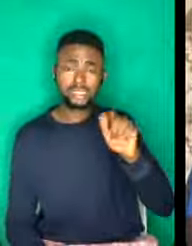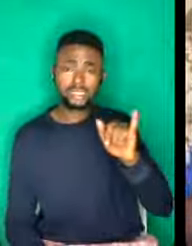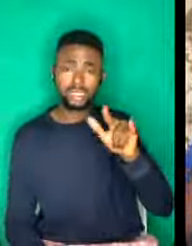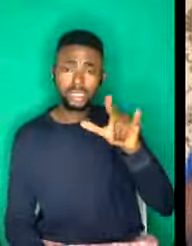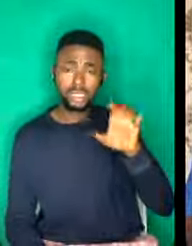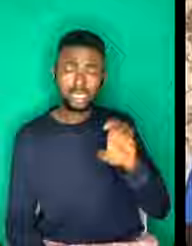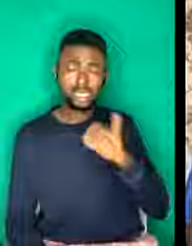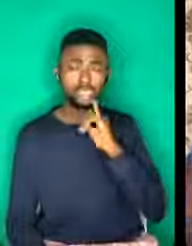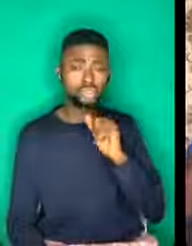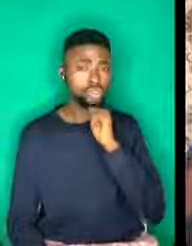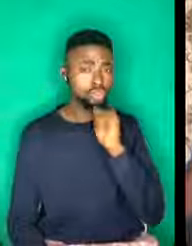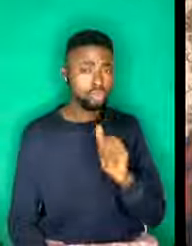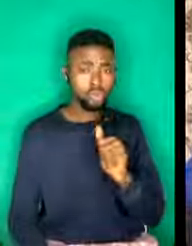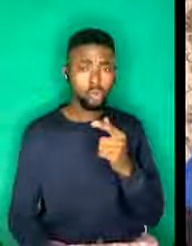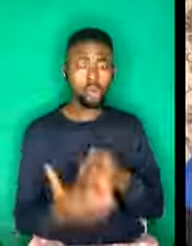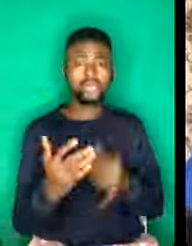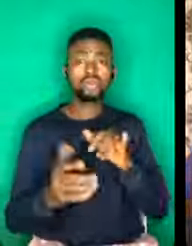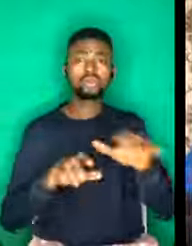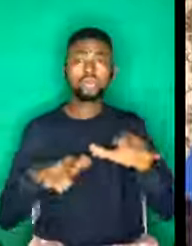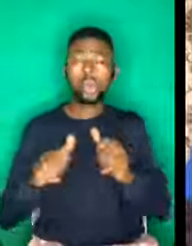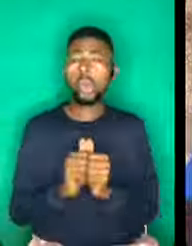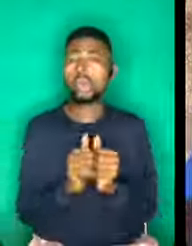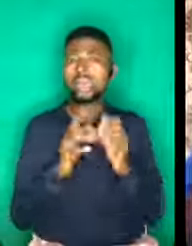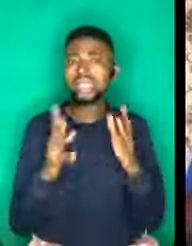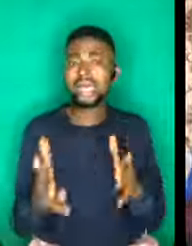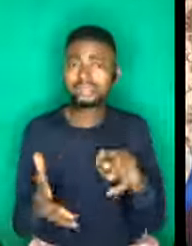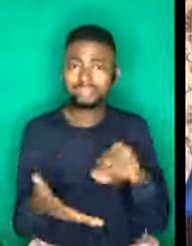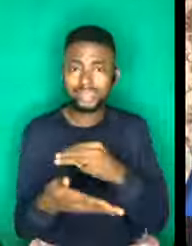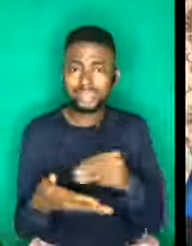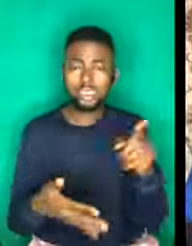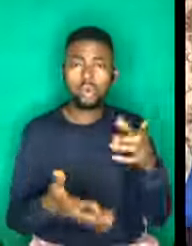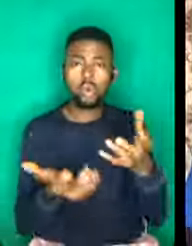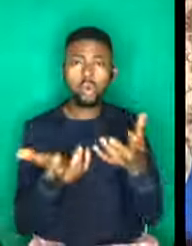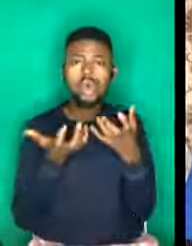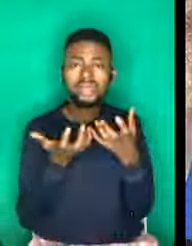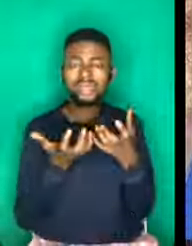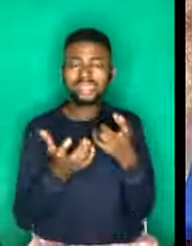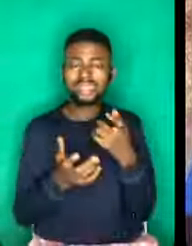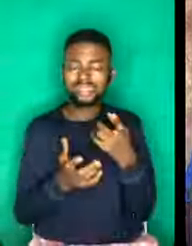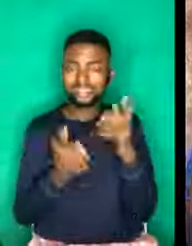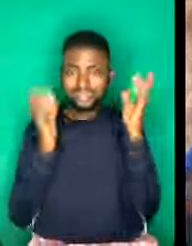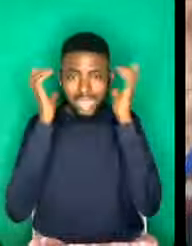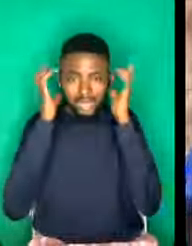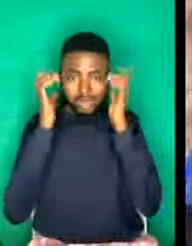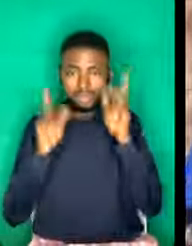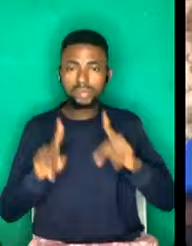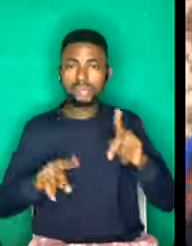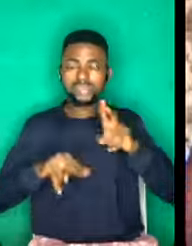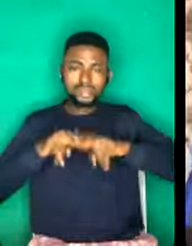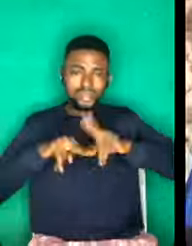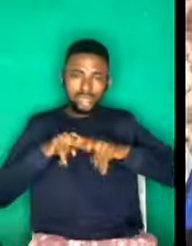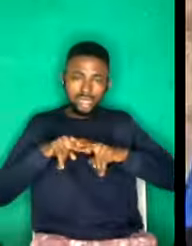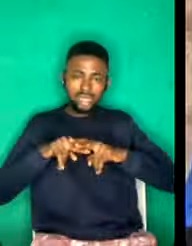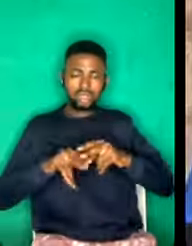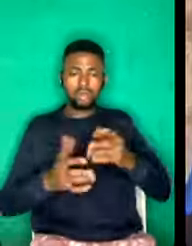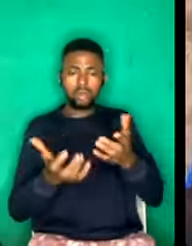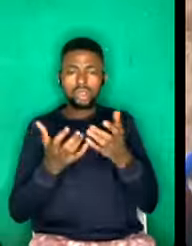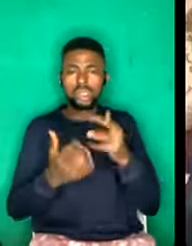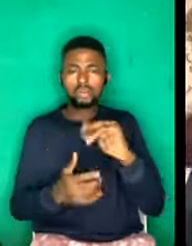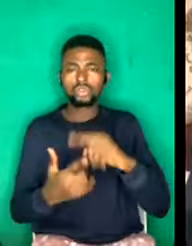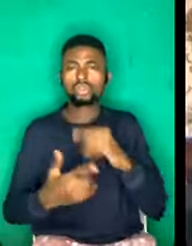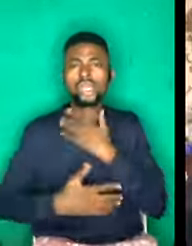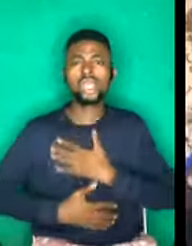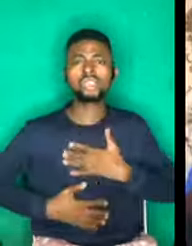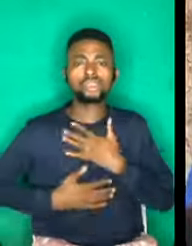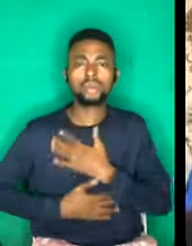do without music. I want the hearing, sitting down. I want them to also enjoy as they enjoy the music, they enjoy the movements. So